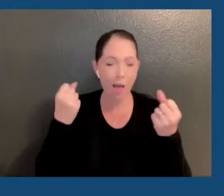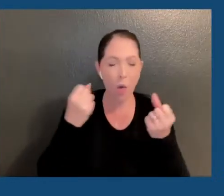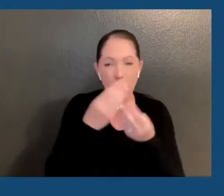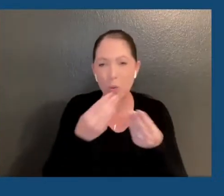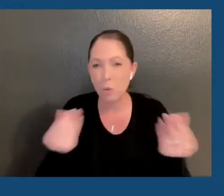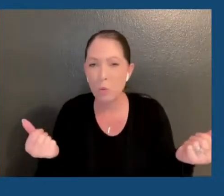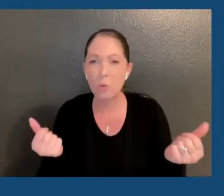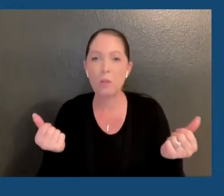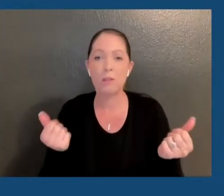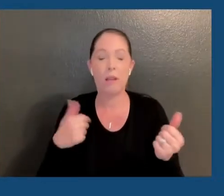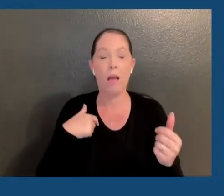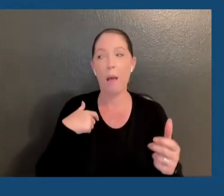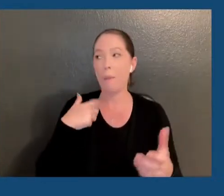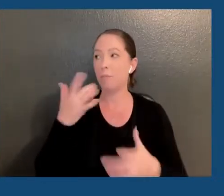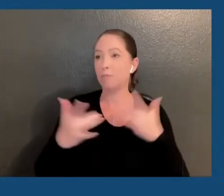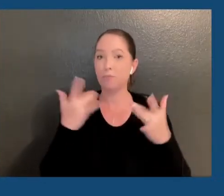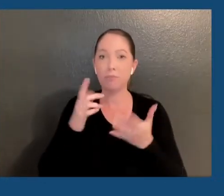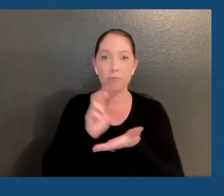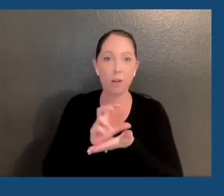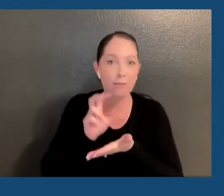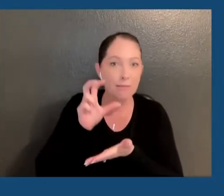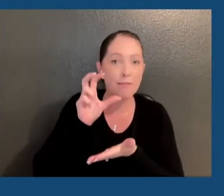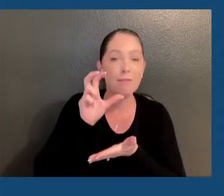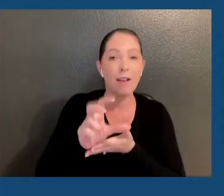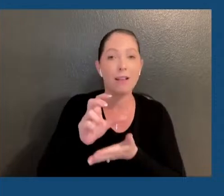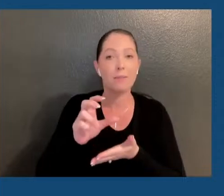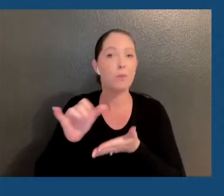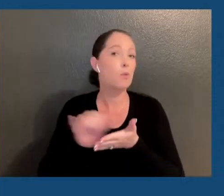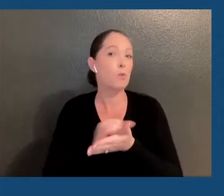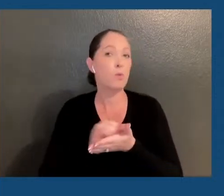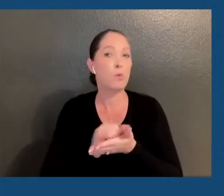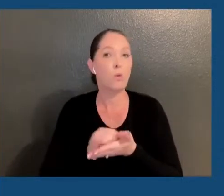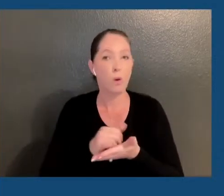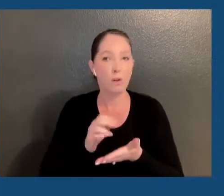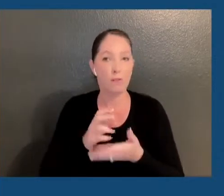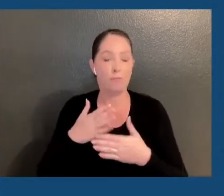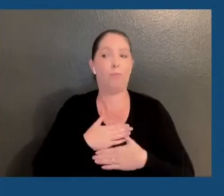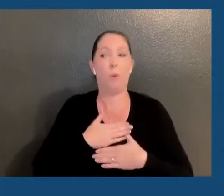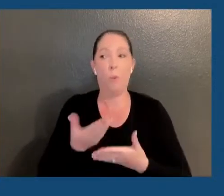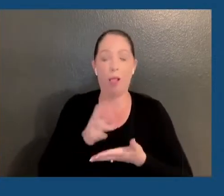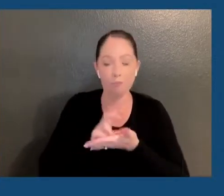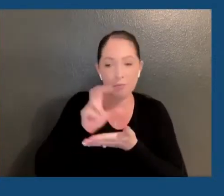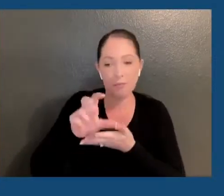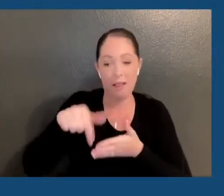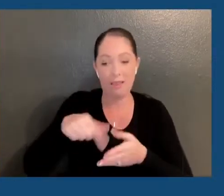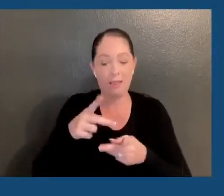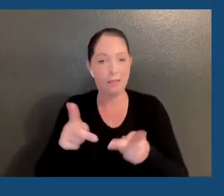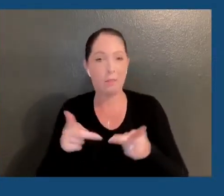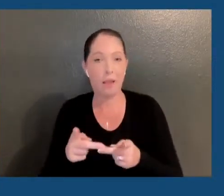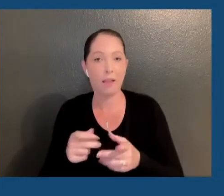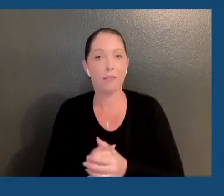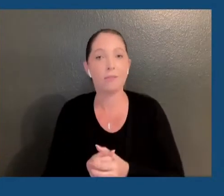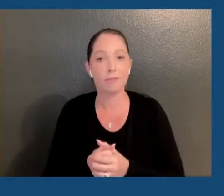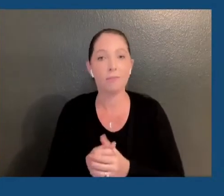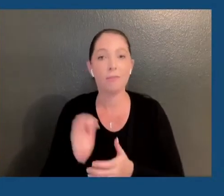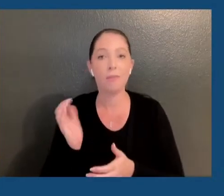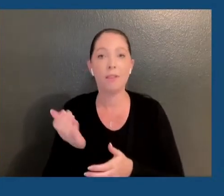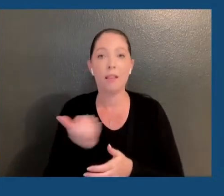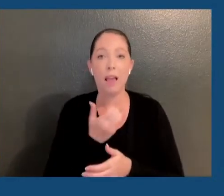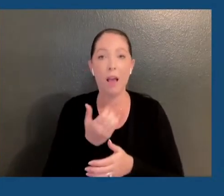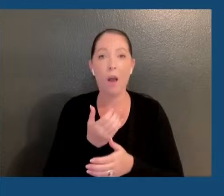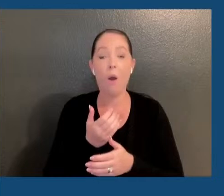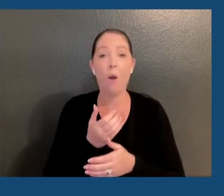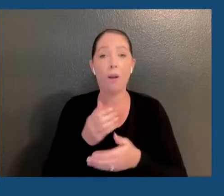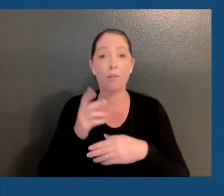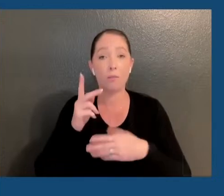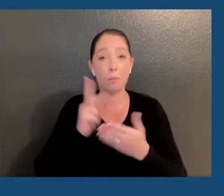about the investments that the state of New York is willing to make in this space. UAlbany's AI Plus initiative is a tremendous stride backed by New